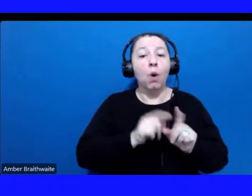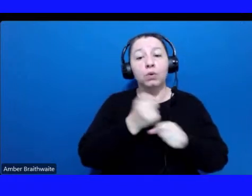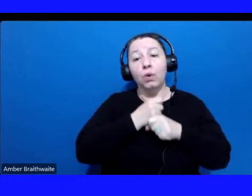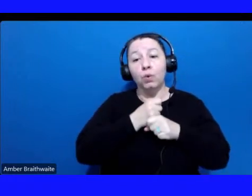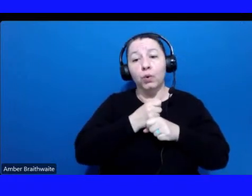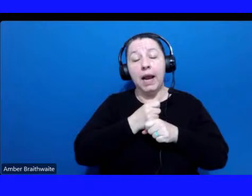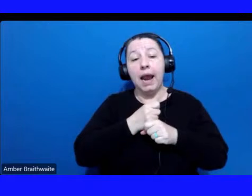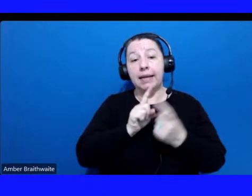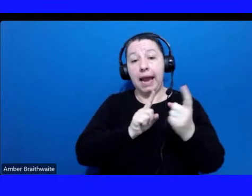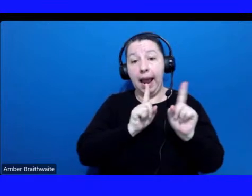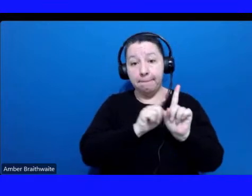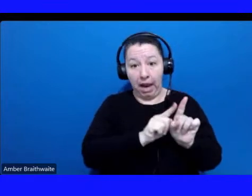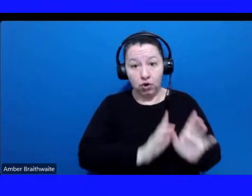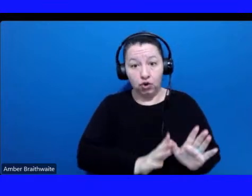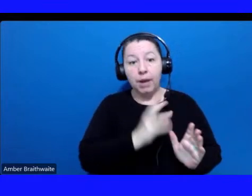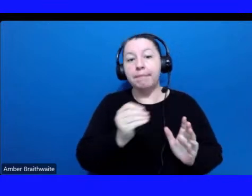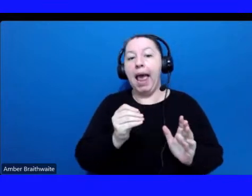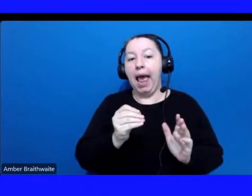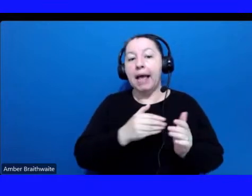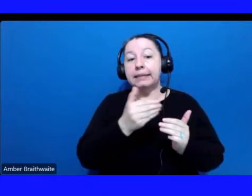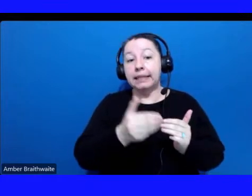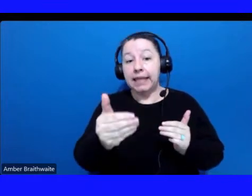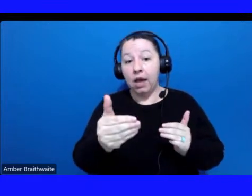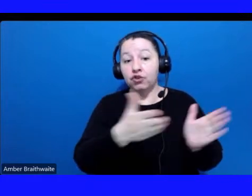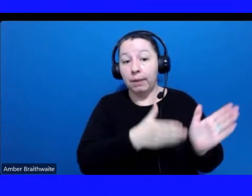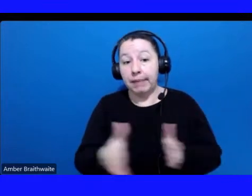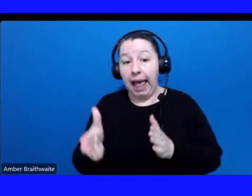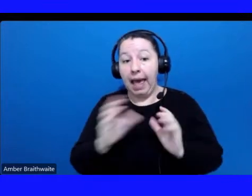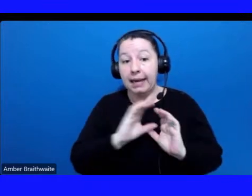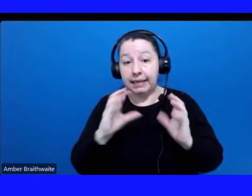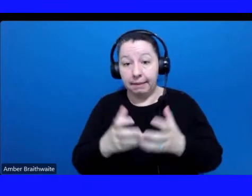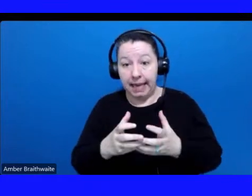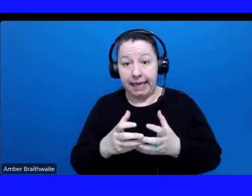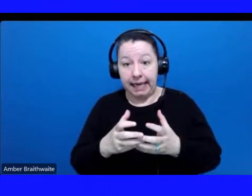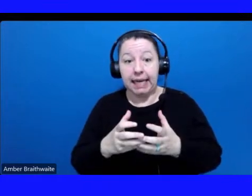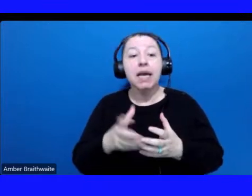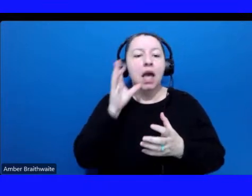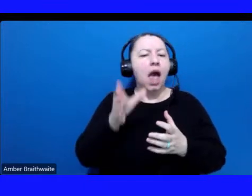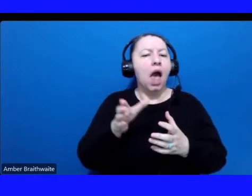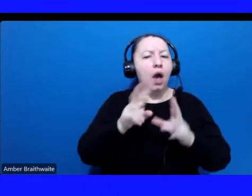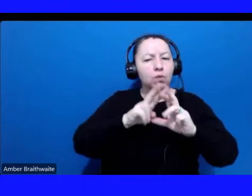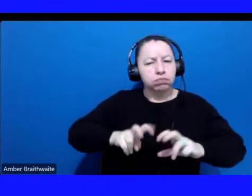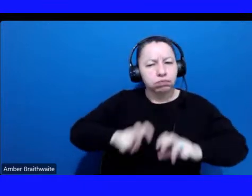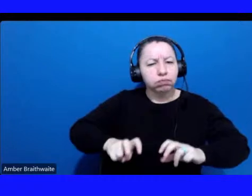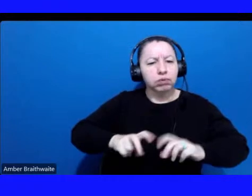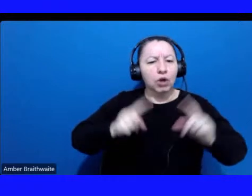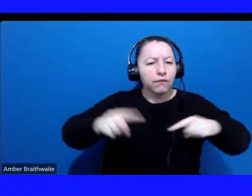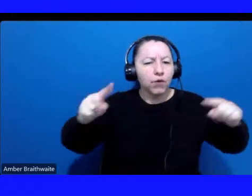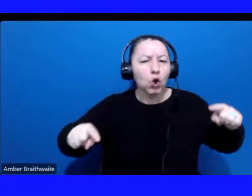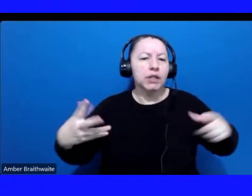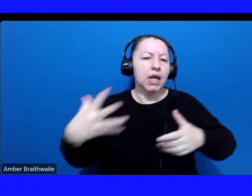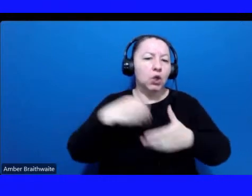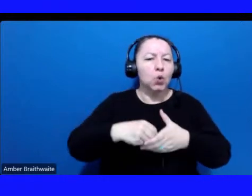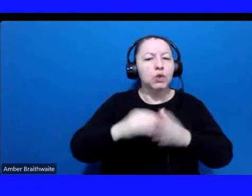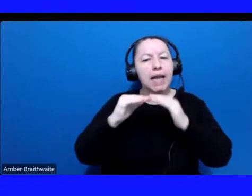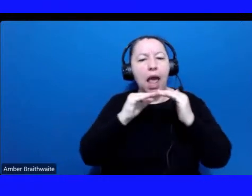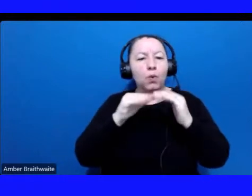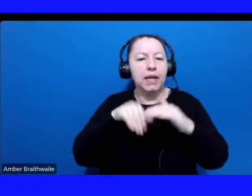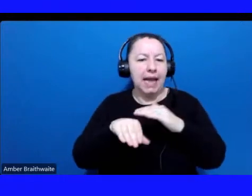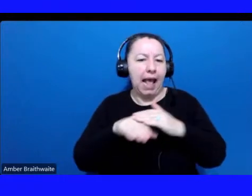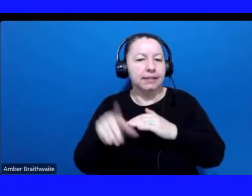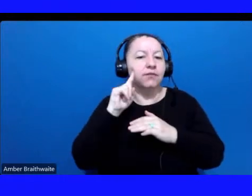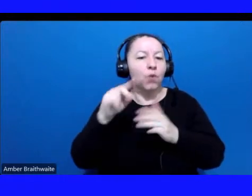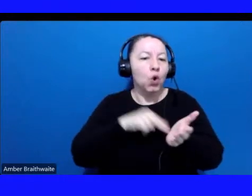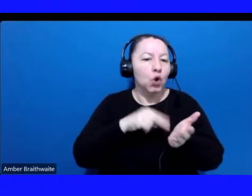system. Thank you. Thank you so much. And again, there's a detailed report that was submitted by Dr. Sinez. Let me move on to